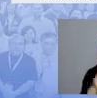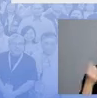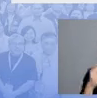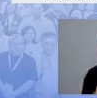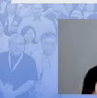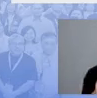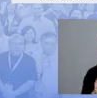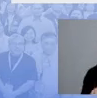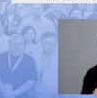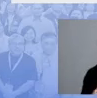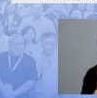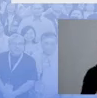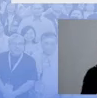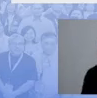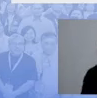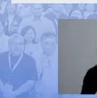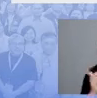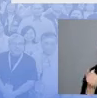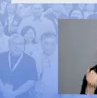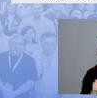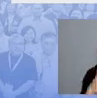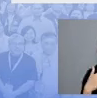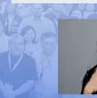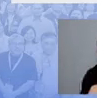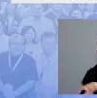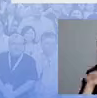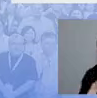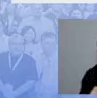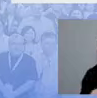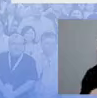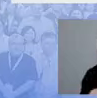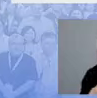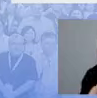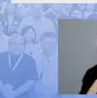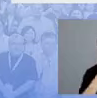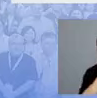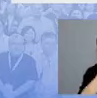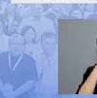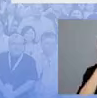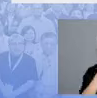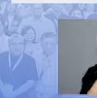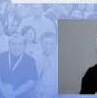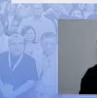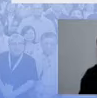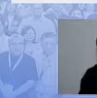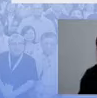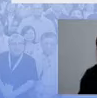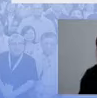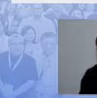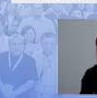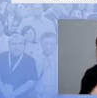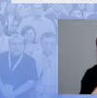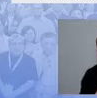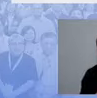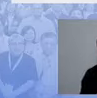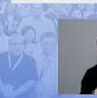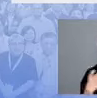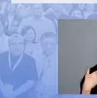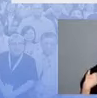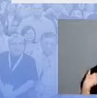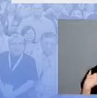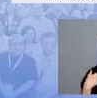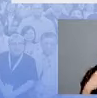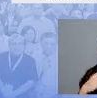within the communities, this is one of the issues that we mapped, which is very structural, where for the past 20 years, we have an